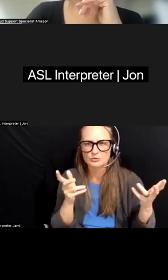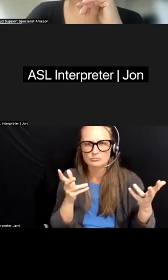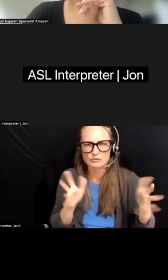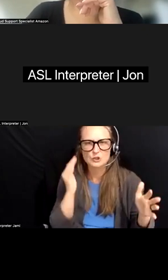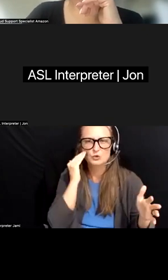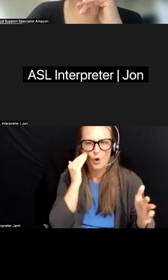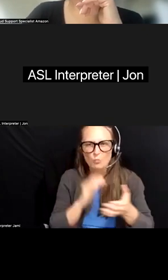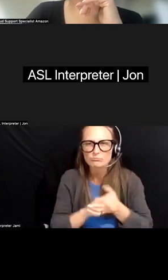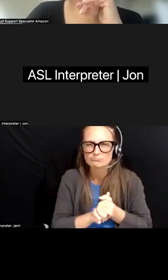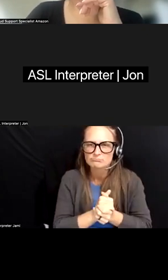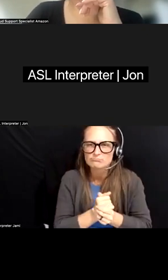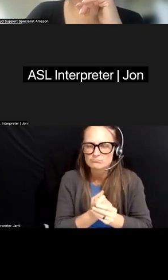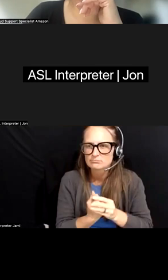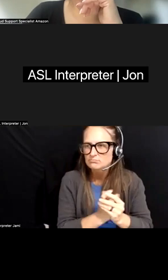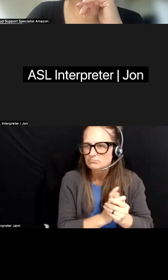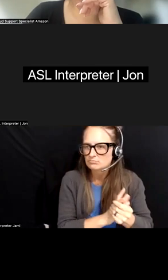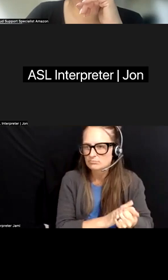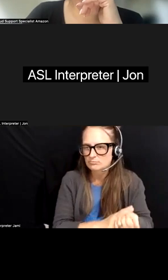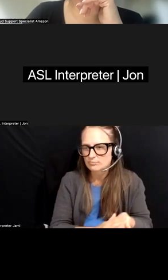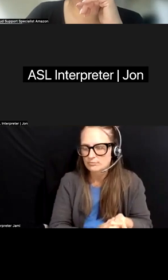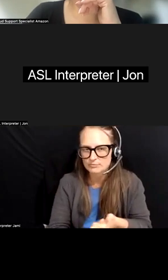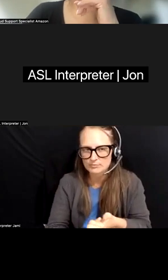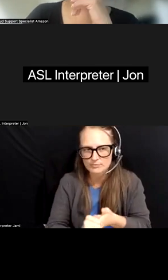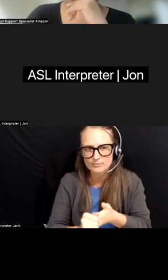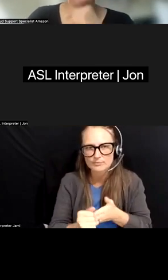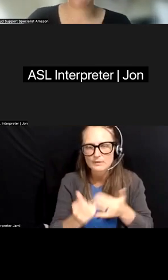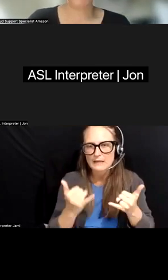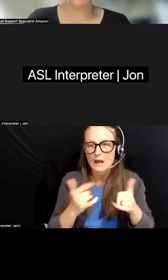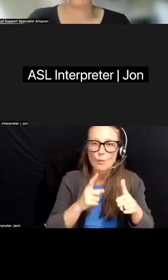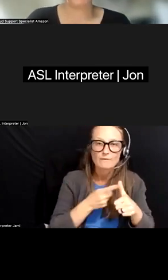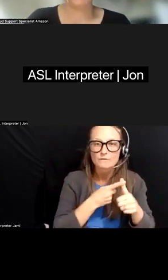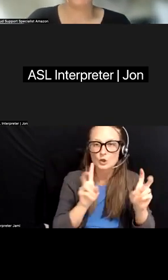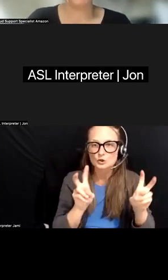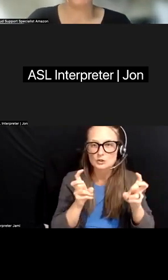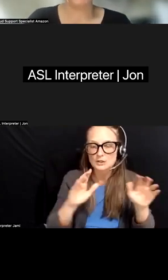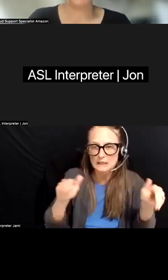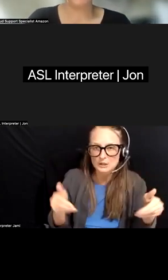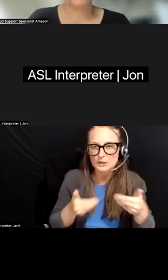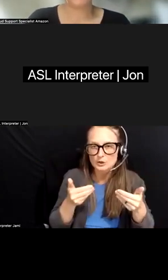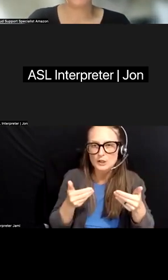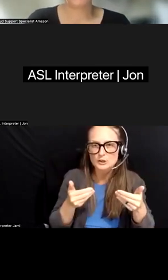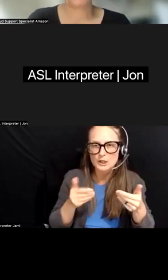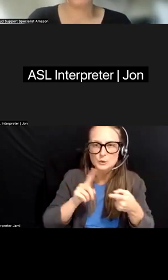All right, so let's look at our first topic, which is introduction to IT.